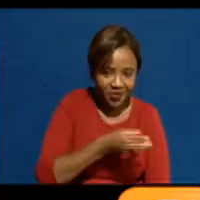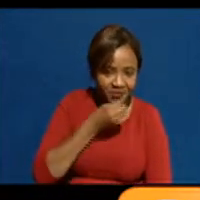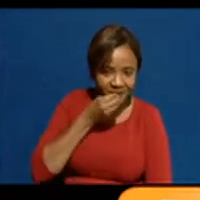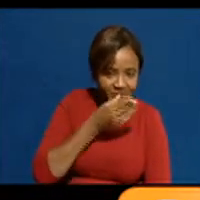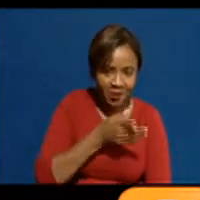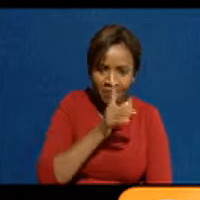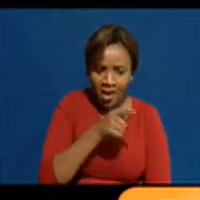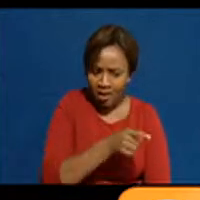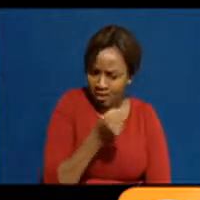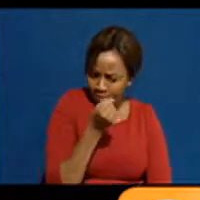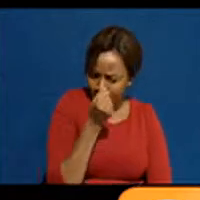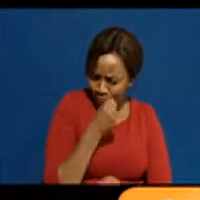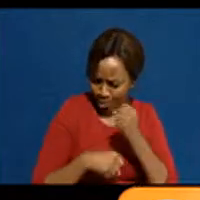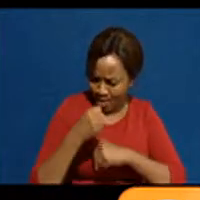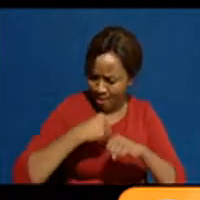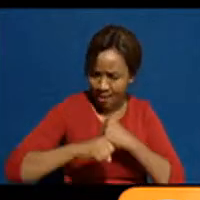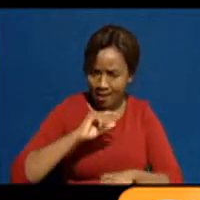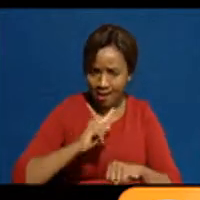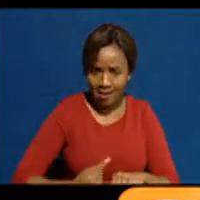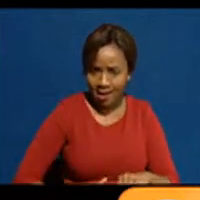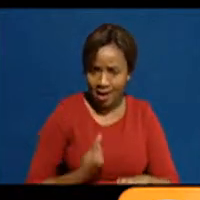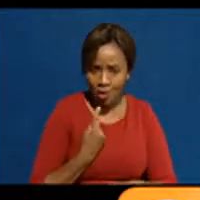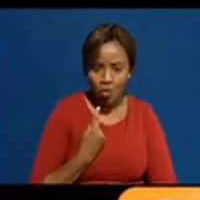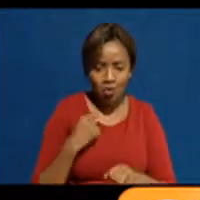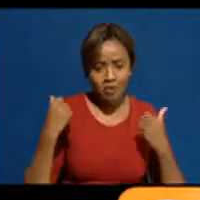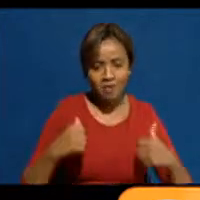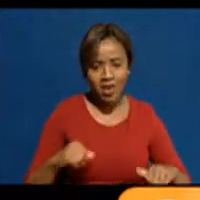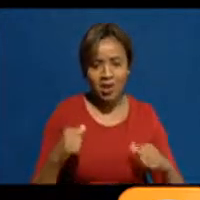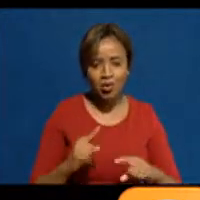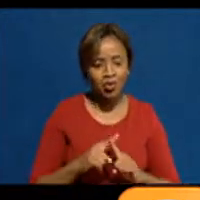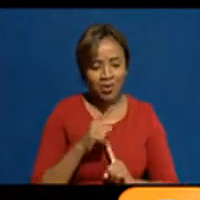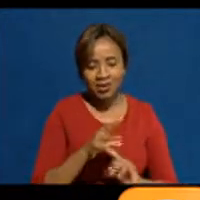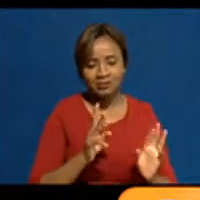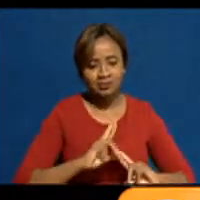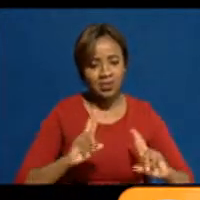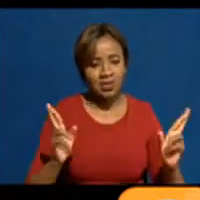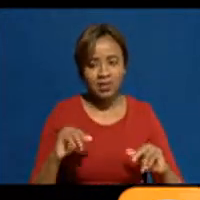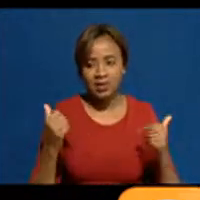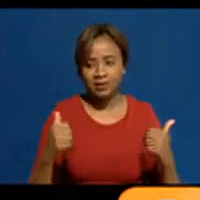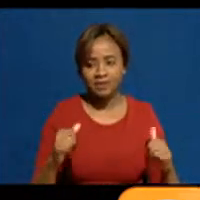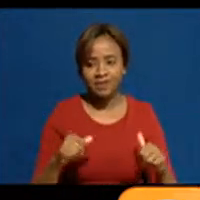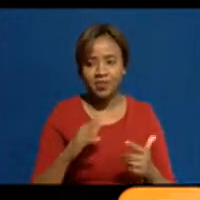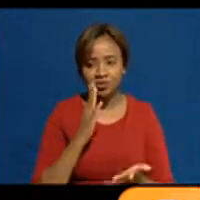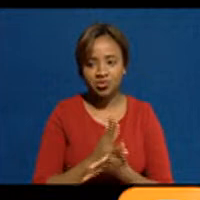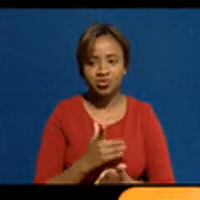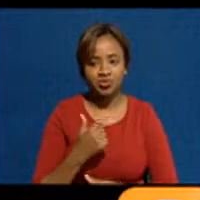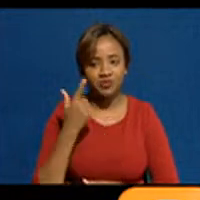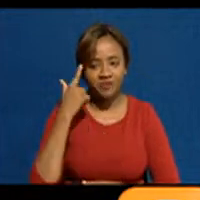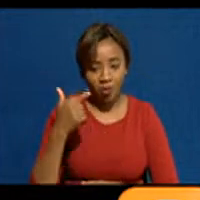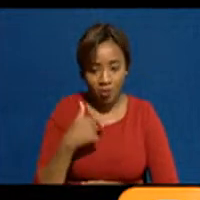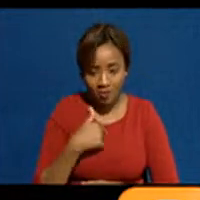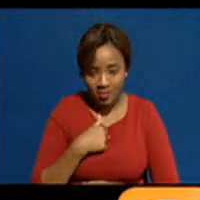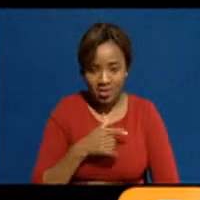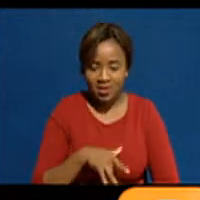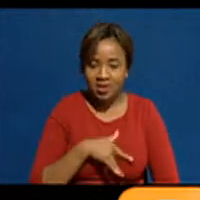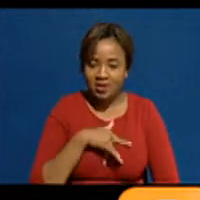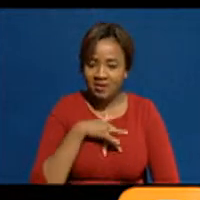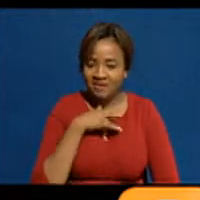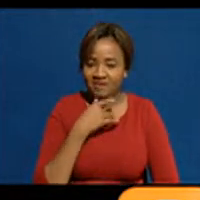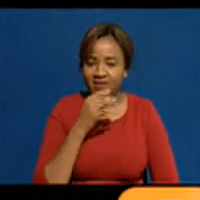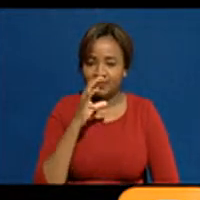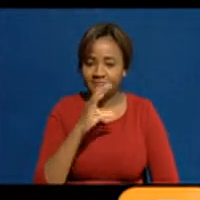trying to put something into them that they are not ready for. Okay. So I feel, for me, I feel